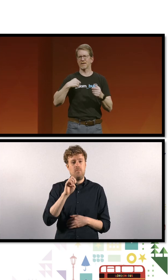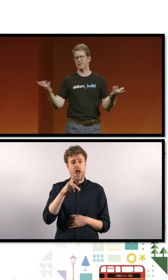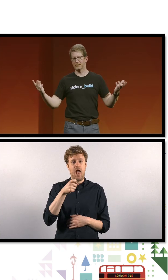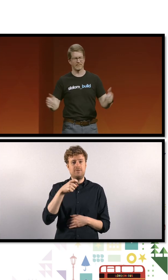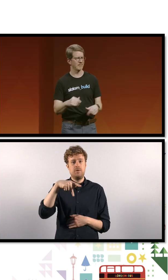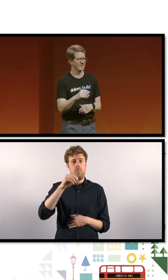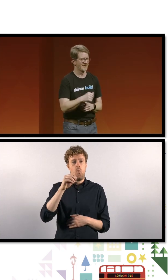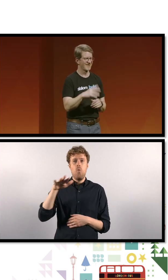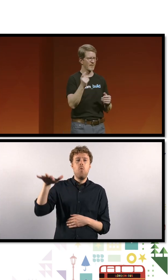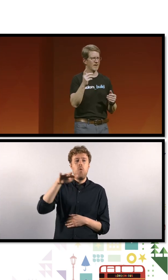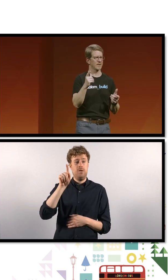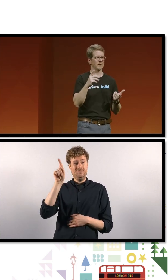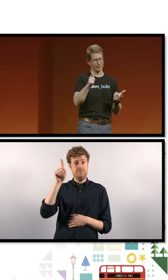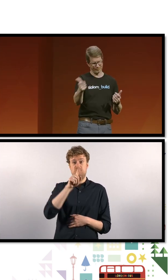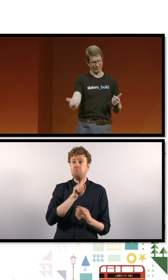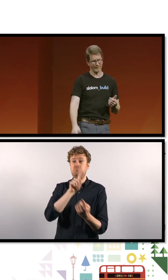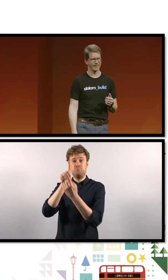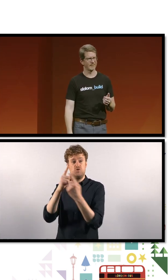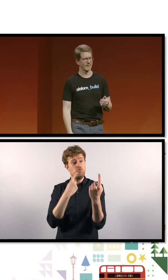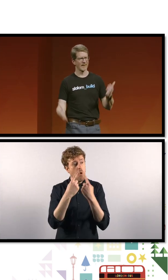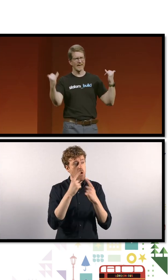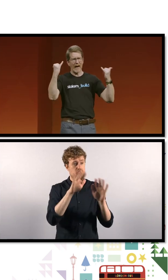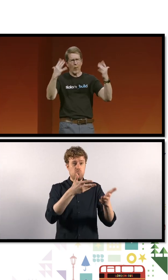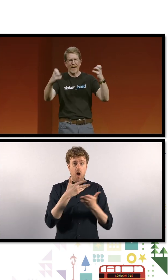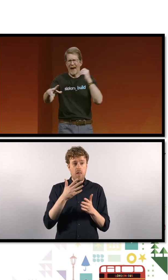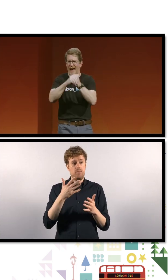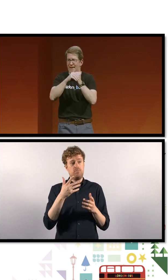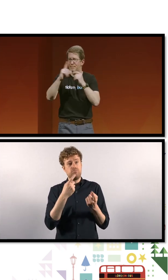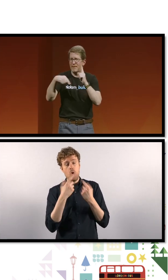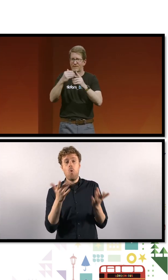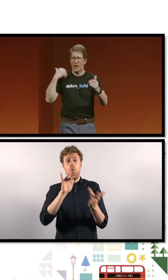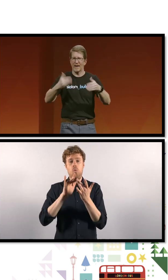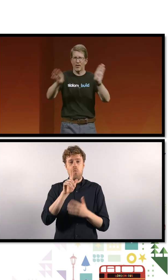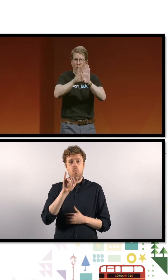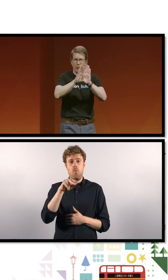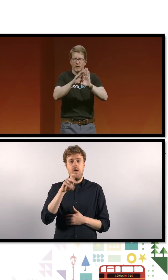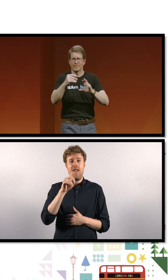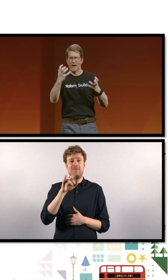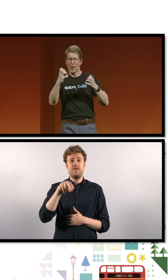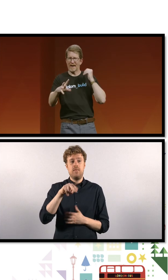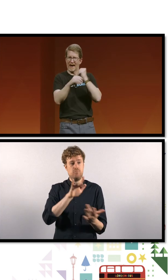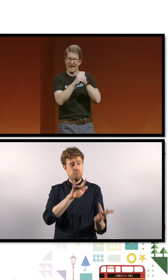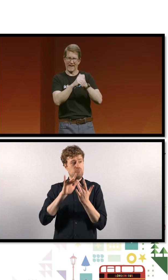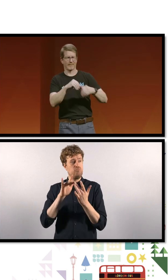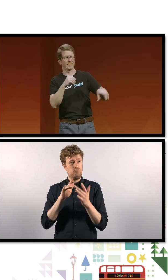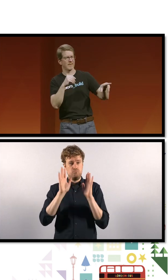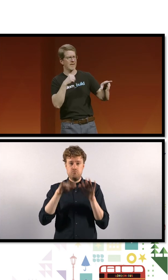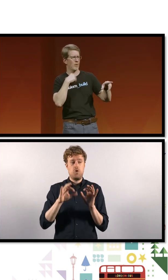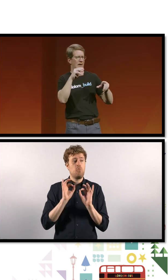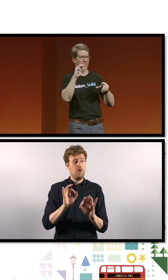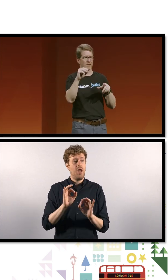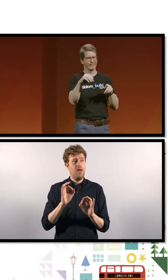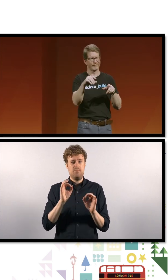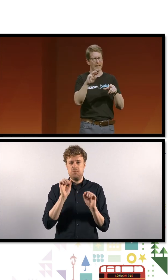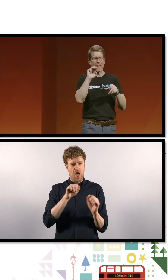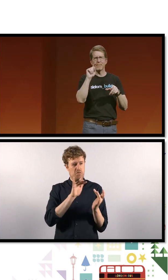LinkedIn, so you know where to find me, multiple avenues that way. And I also want to add before